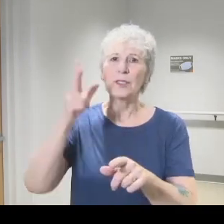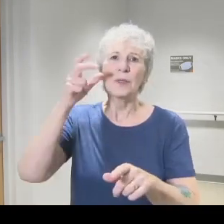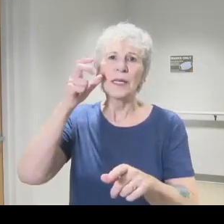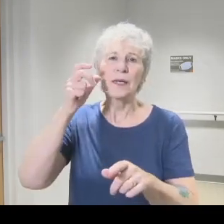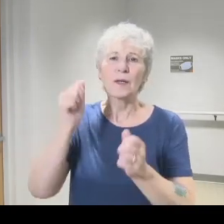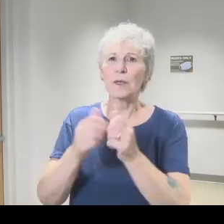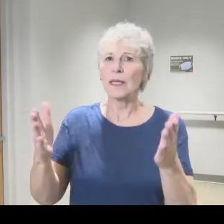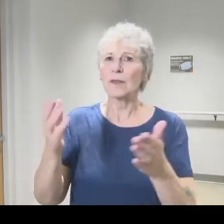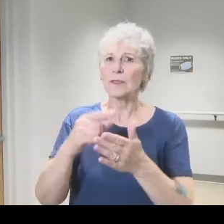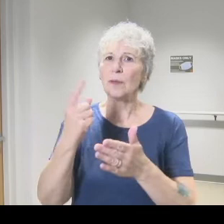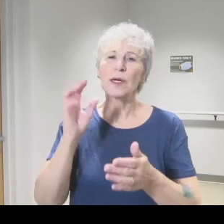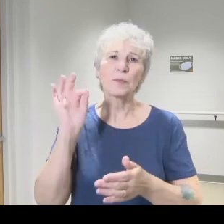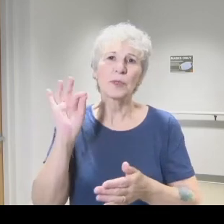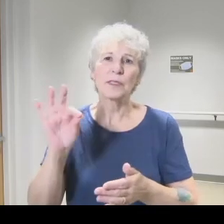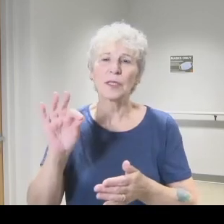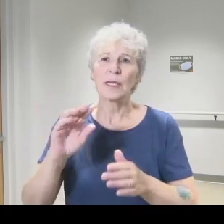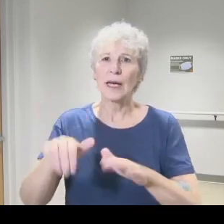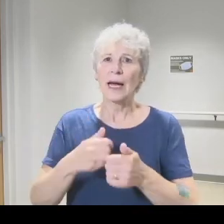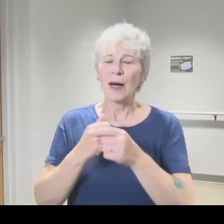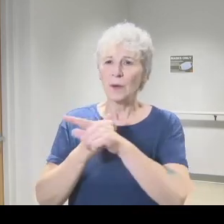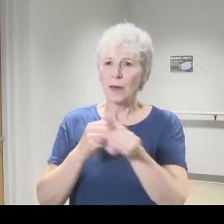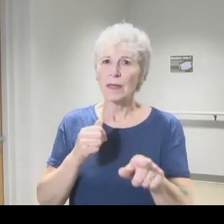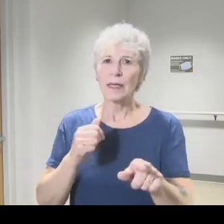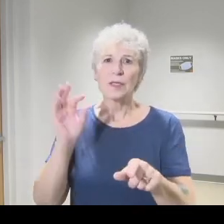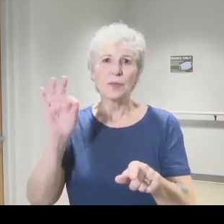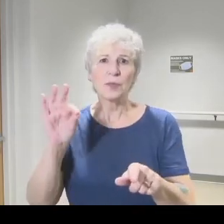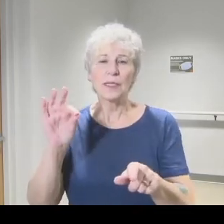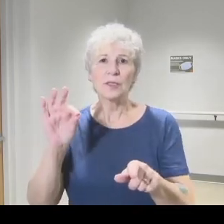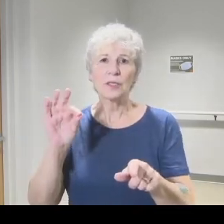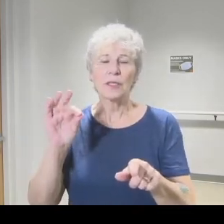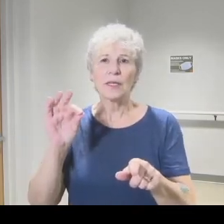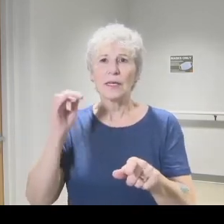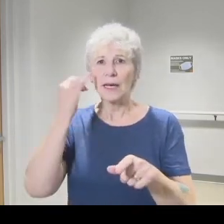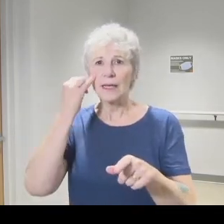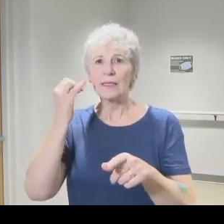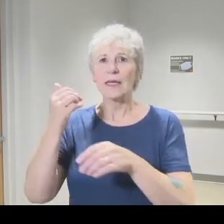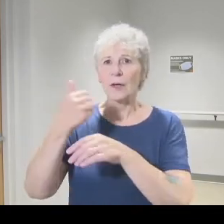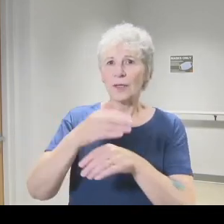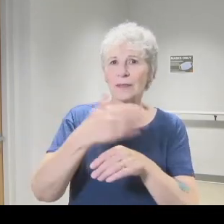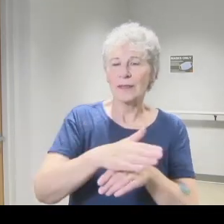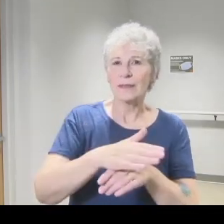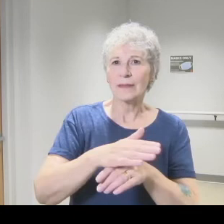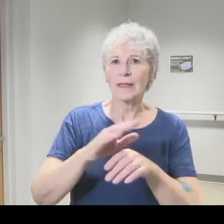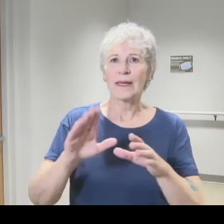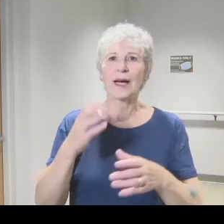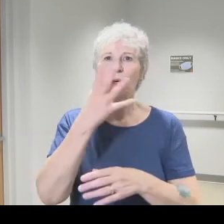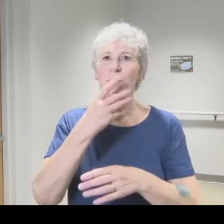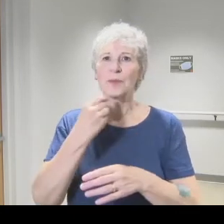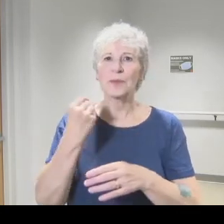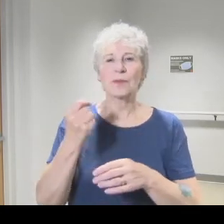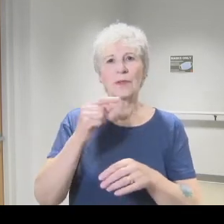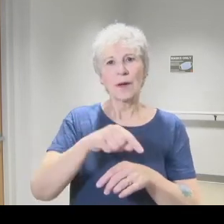someone preaching? And then how are they to preach unless they're sent? As it is written, how beautiful are the feet of those who preach good